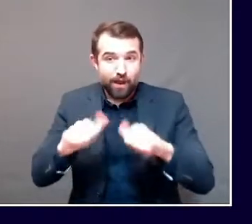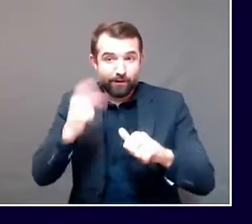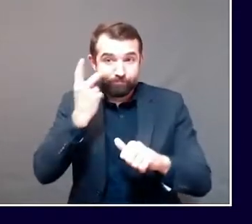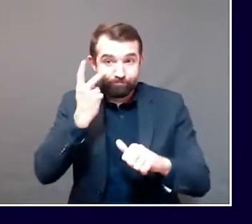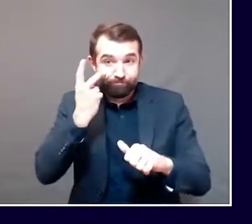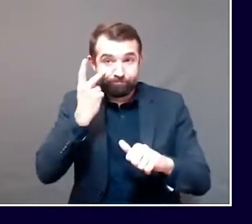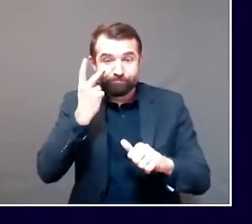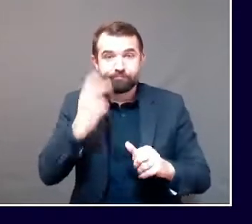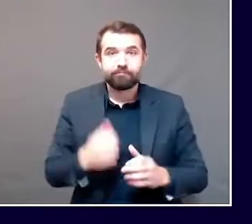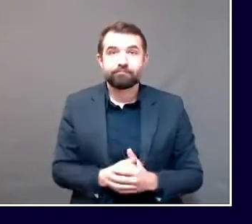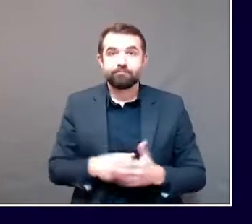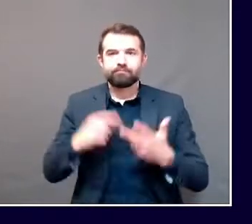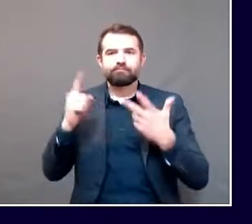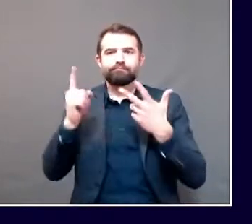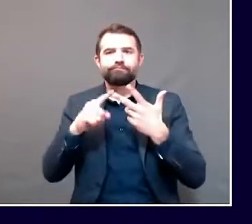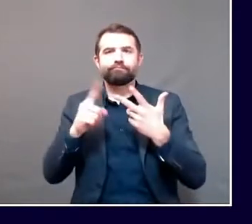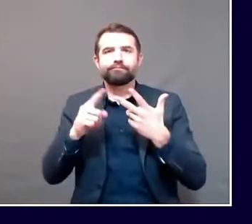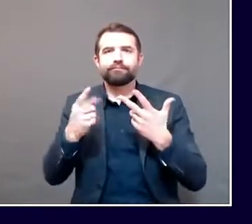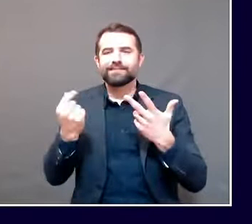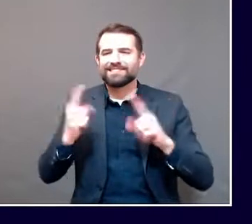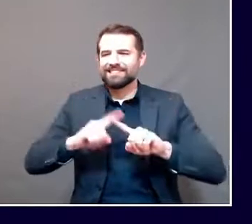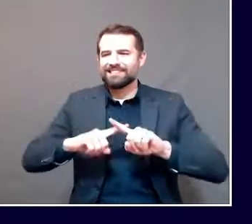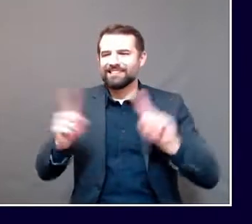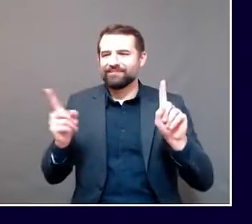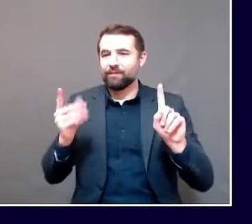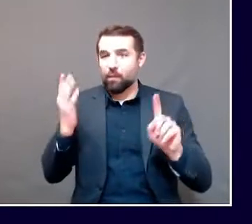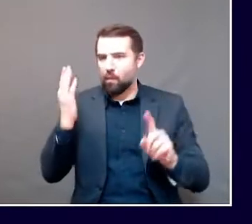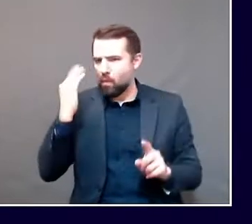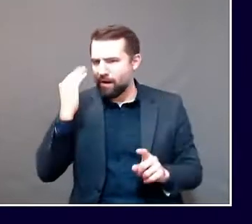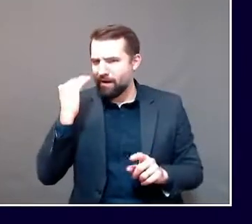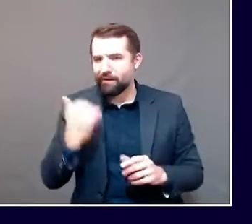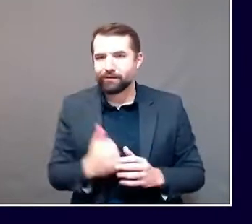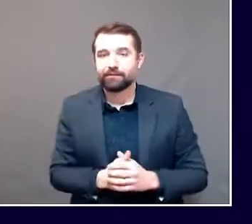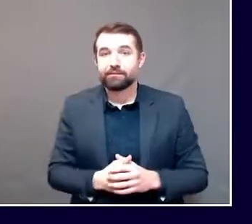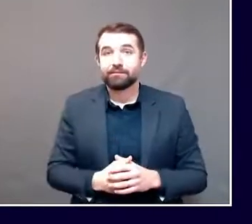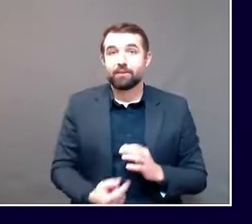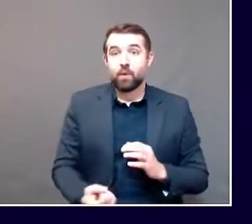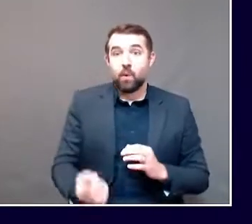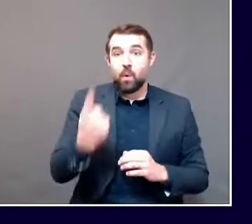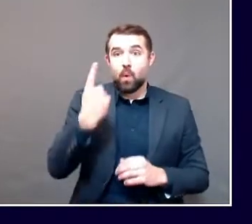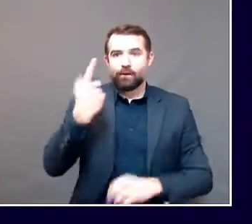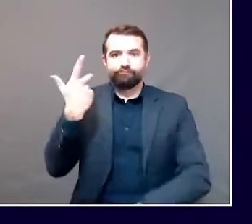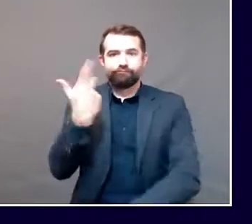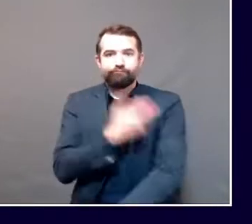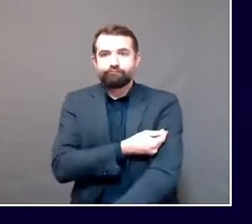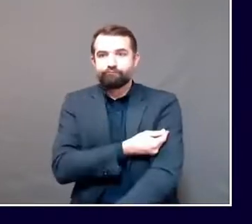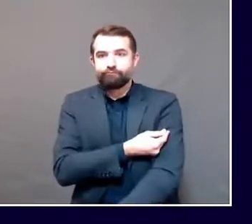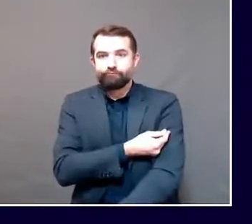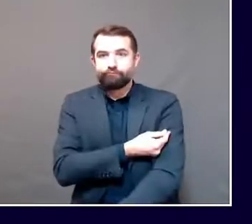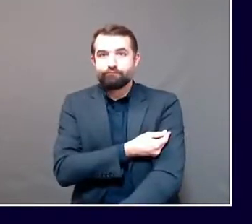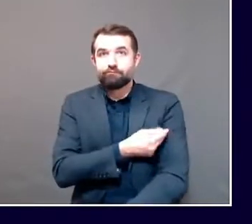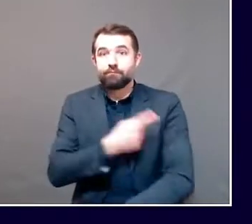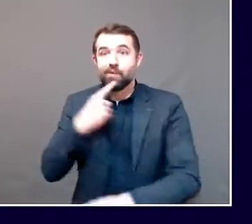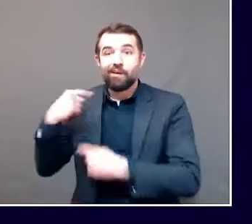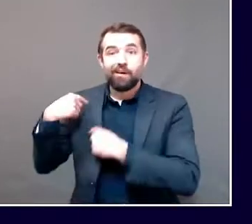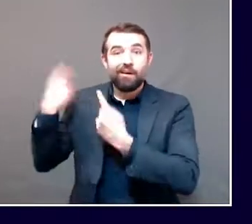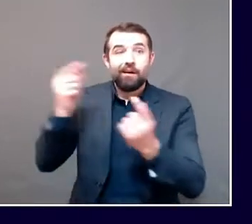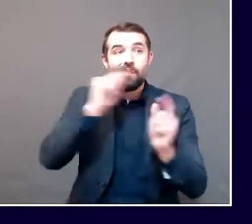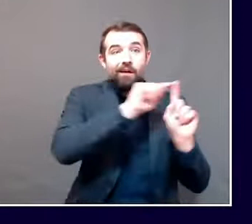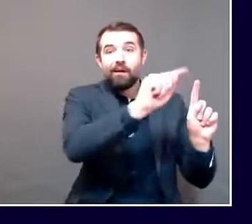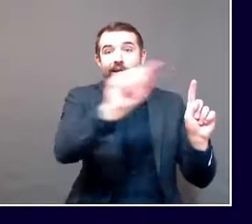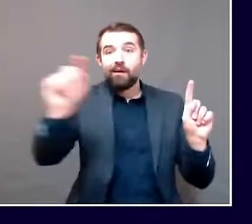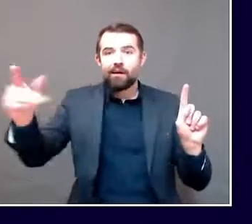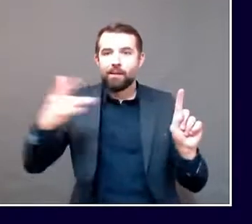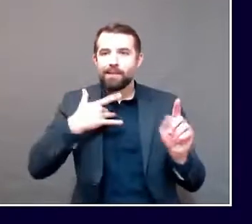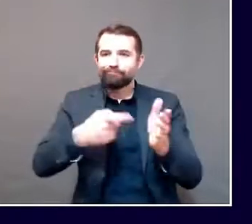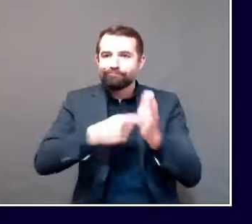reasons. First, it only requires 1 dose, whereas the others to date have required 2 doses. Similarly,